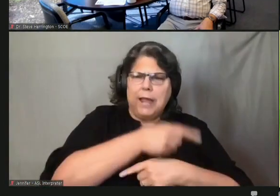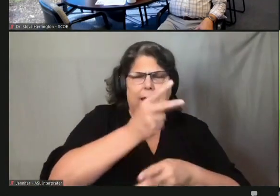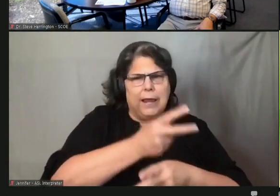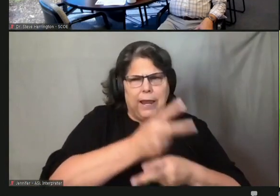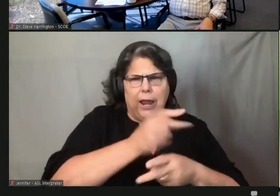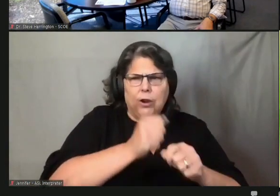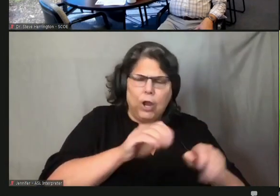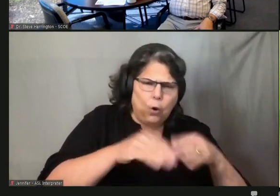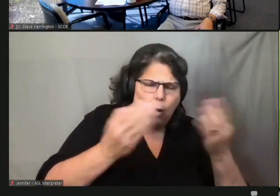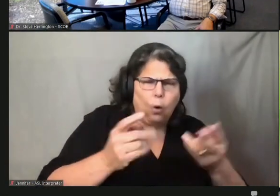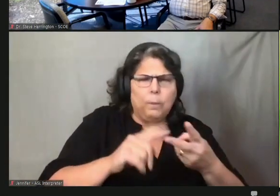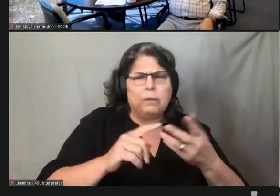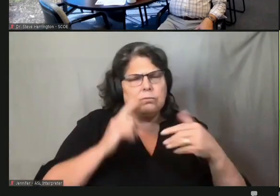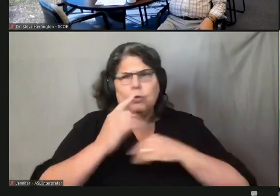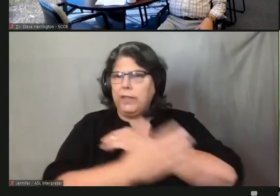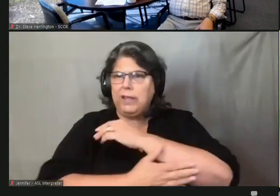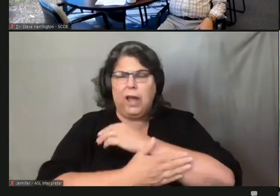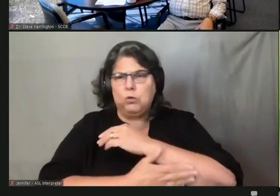is.